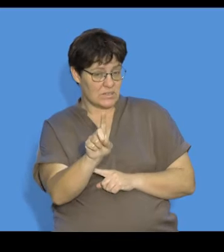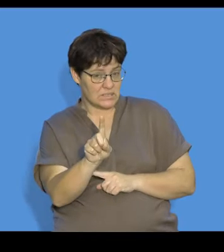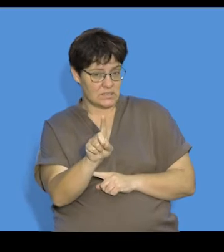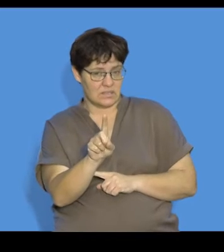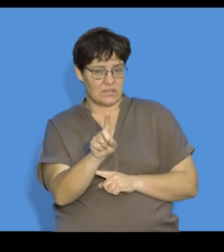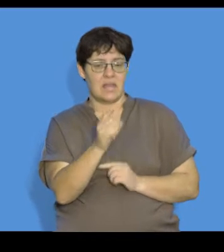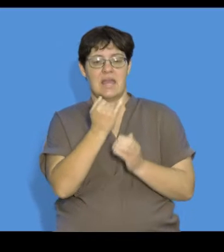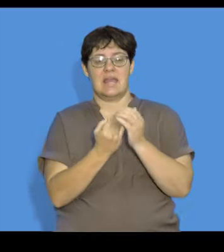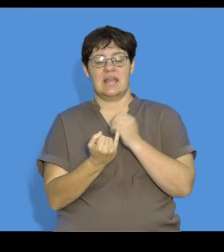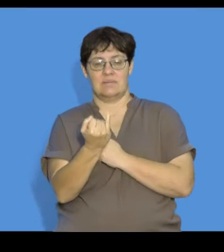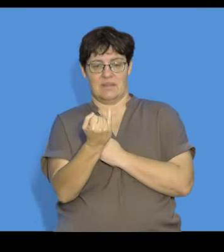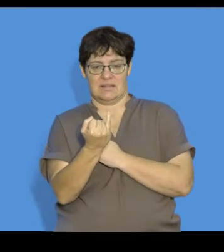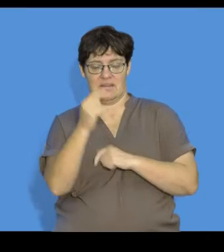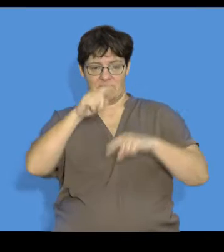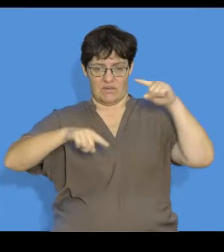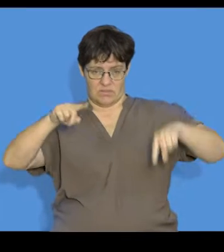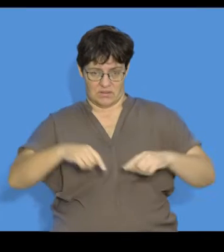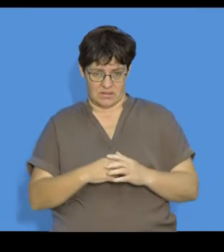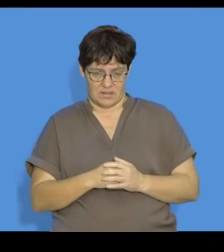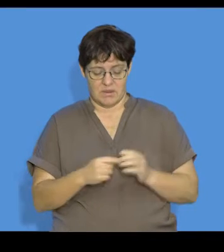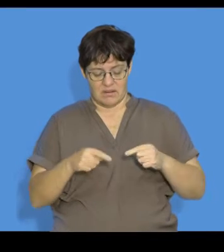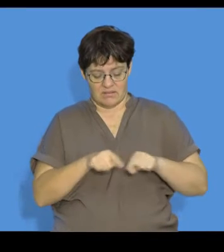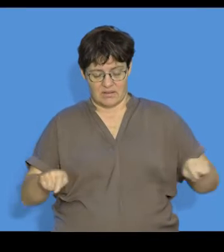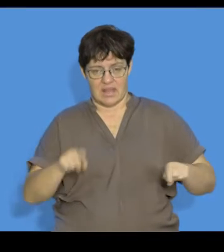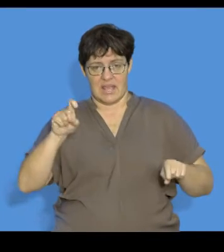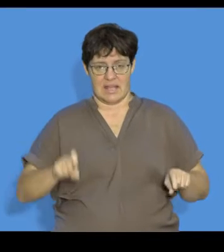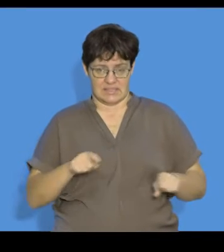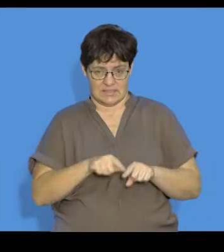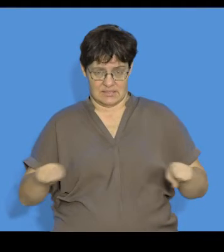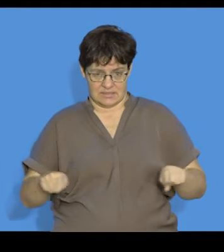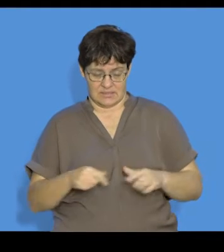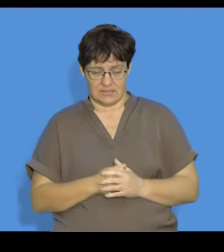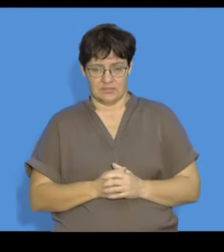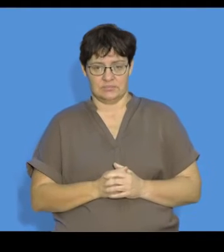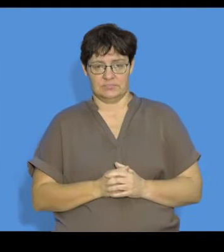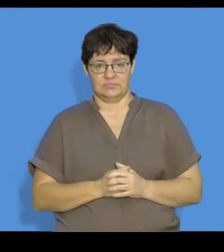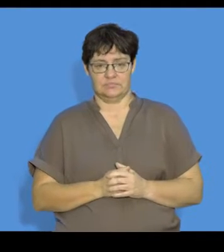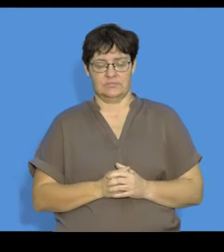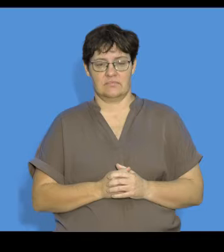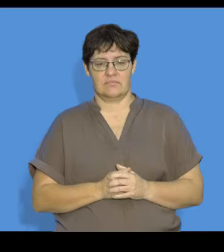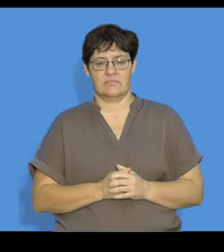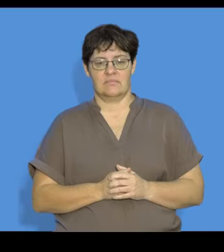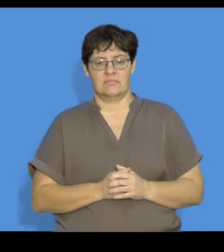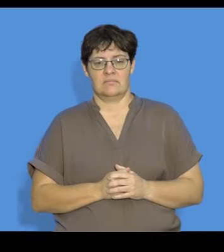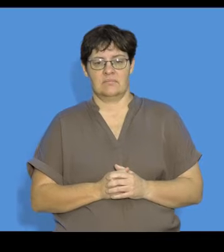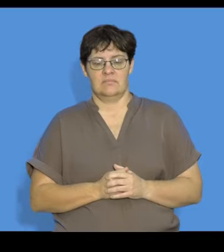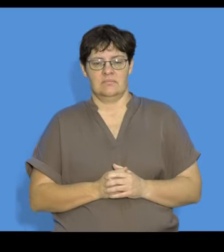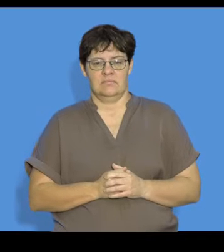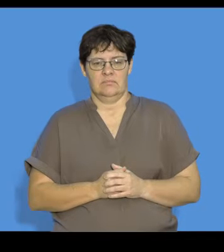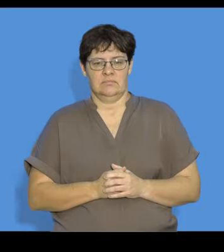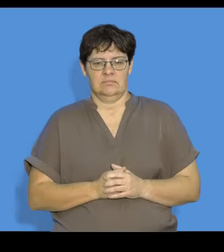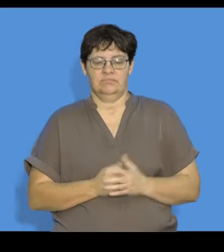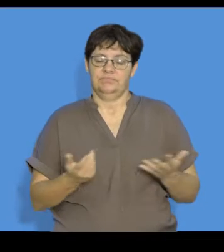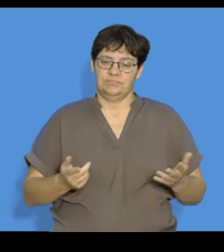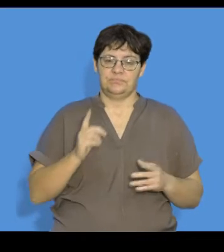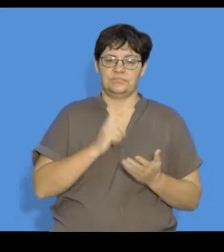the independent variable, which is normally on the x-axis, right? And then when we